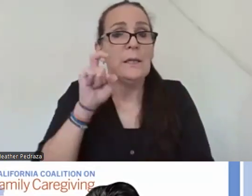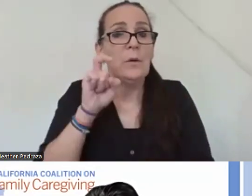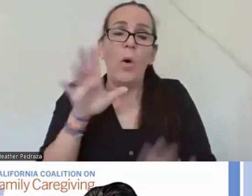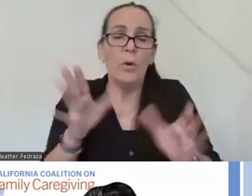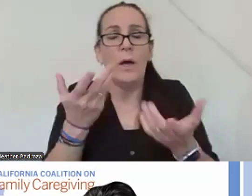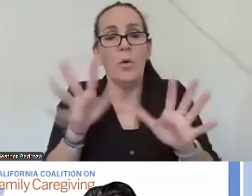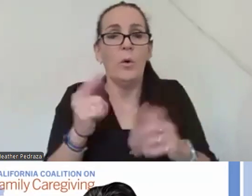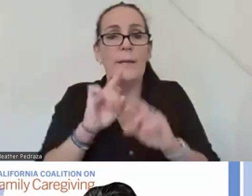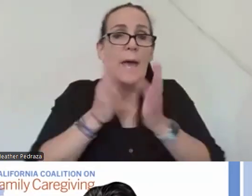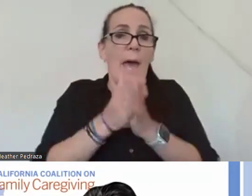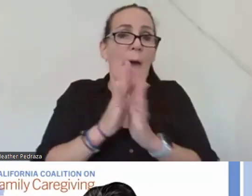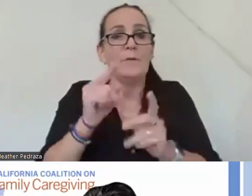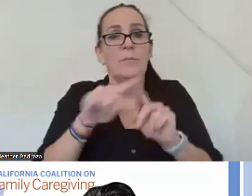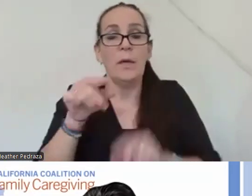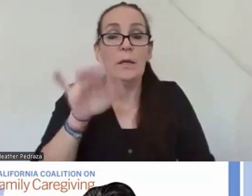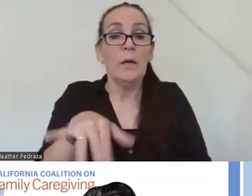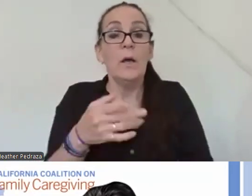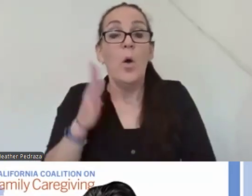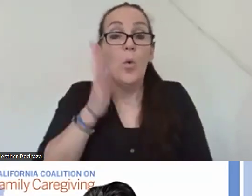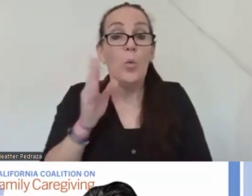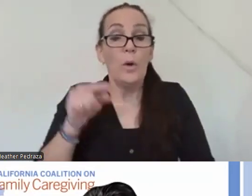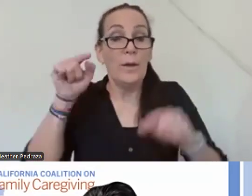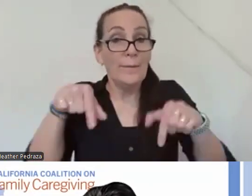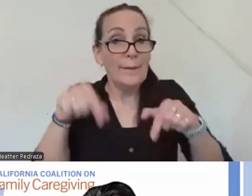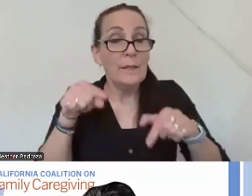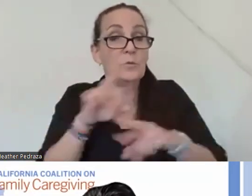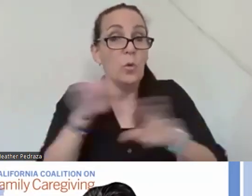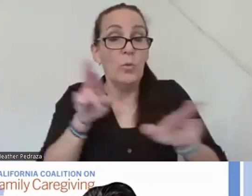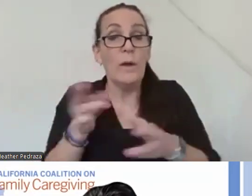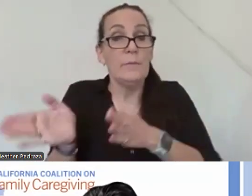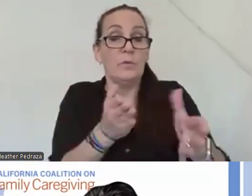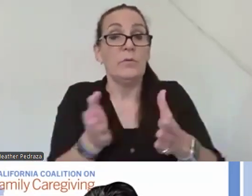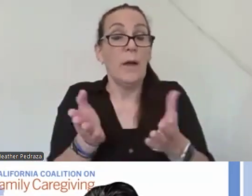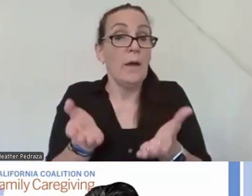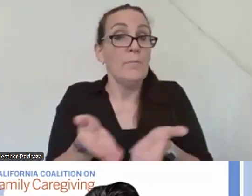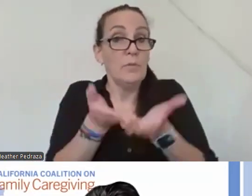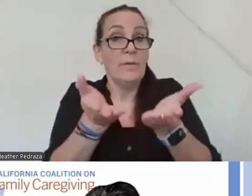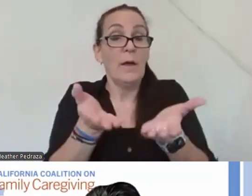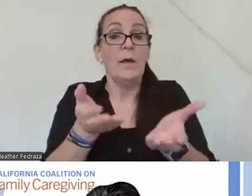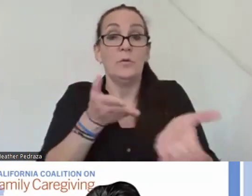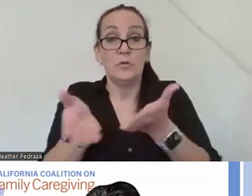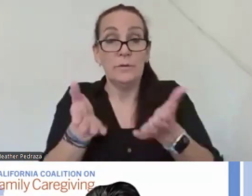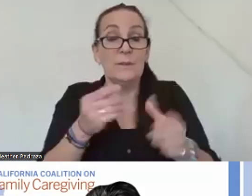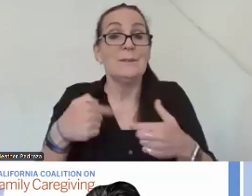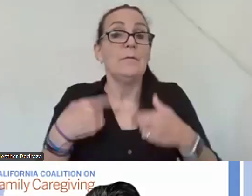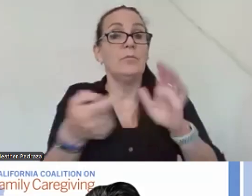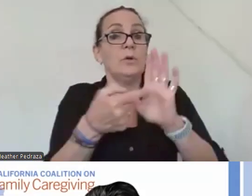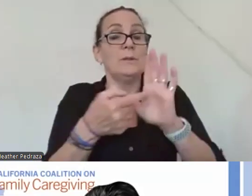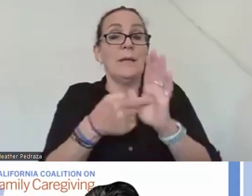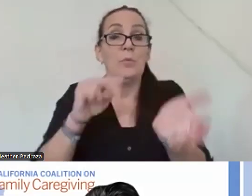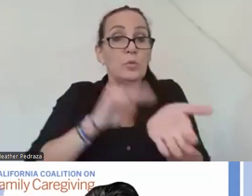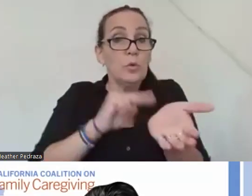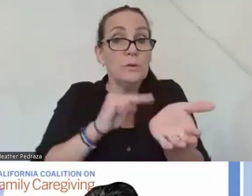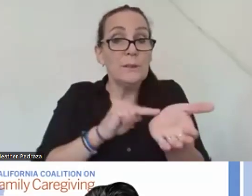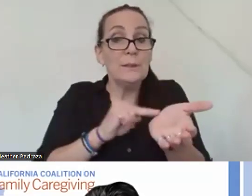this, will the plans be ready to provide these services to those in 1915C waivers? I brought up nursing facilities transition because if you're